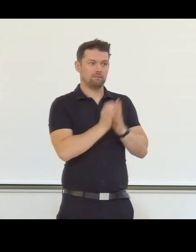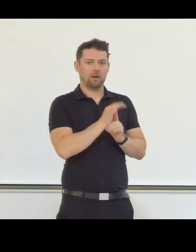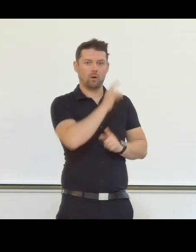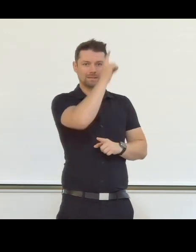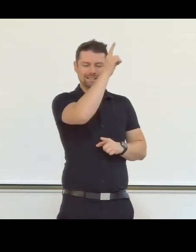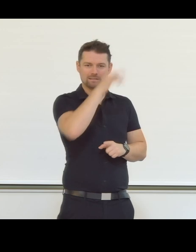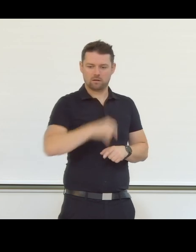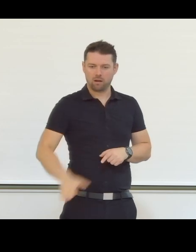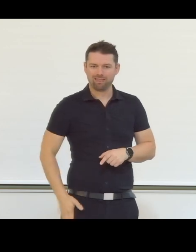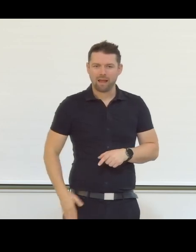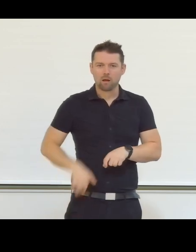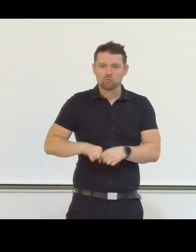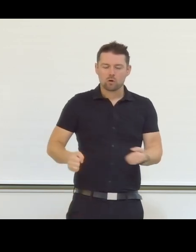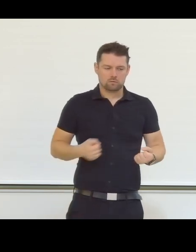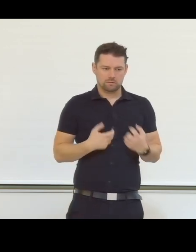foot.